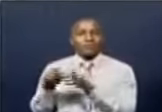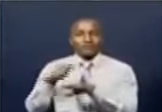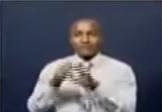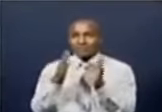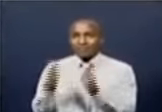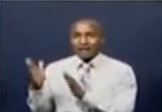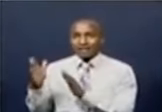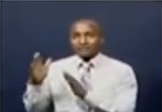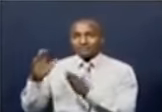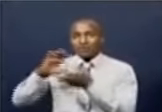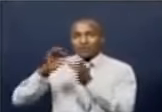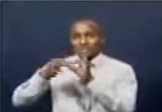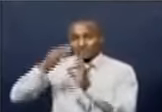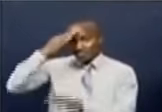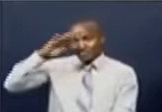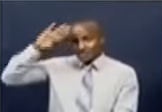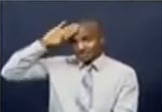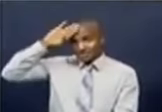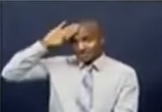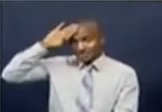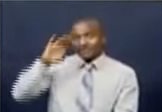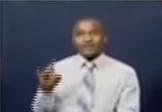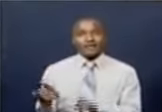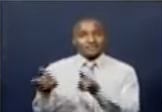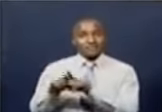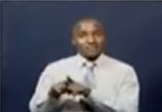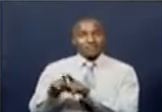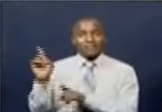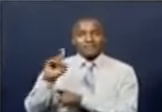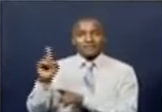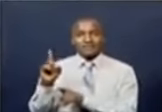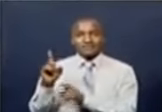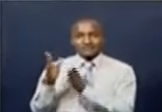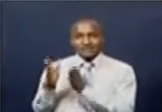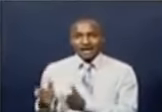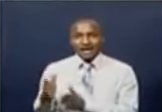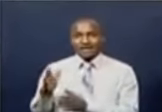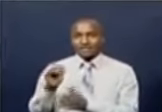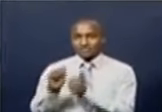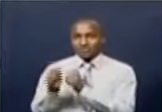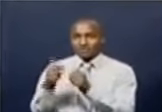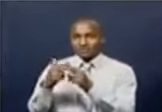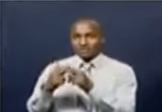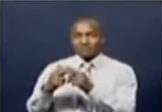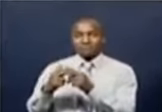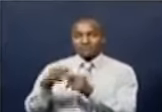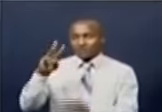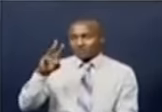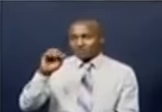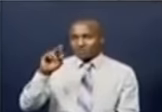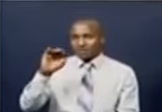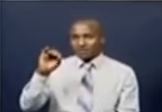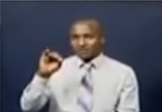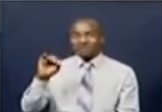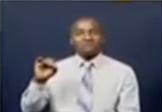Rio fiasco. And again, the back lies with the CS, Dr. Wario, mm-hmm, whom is being told to investigate